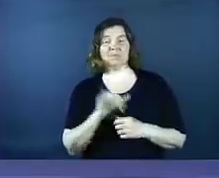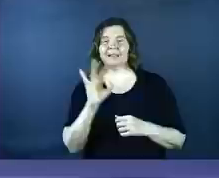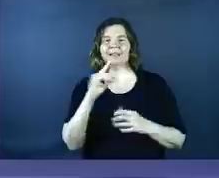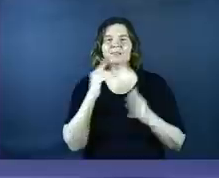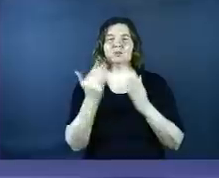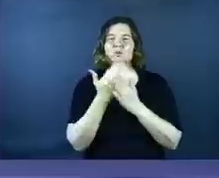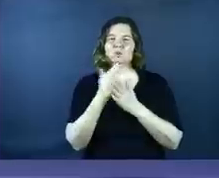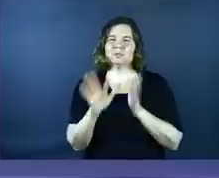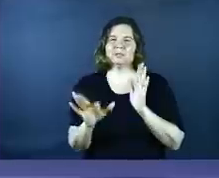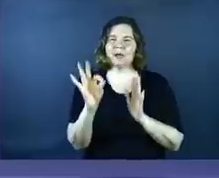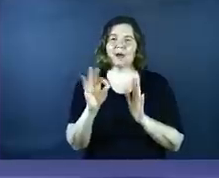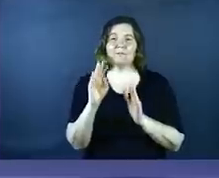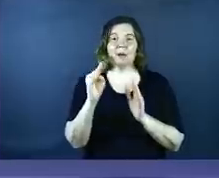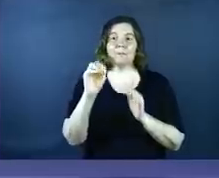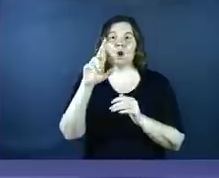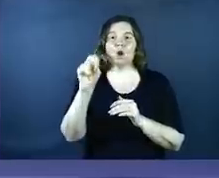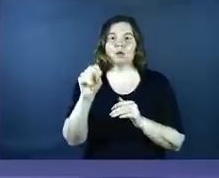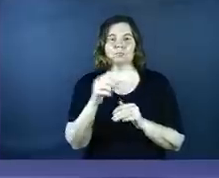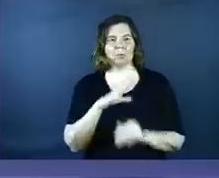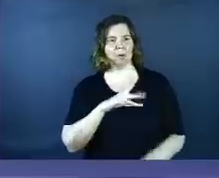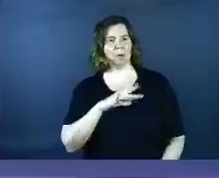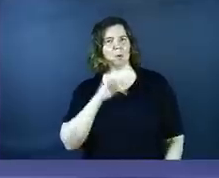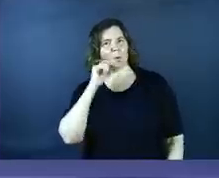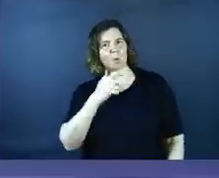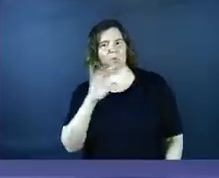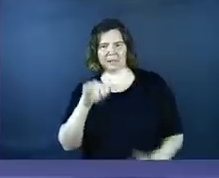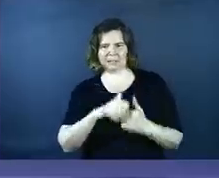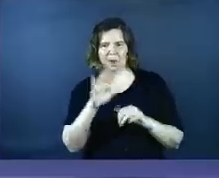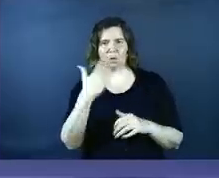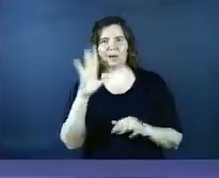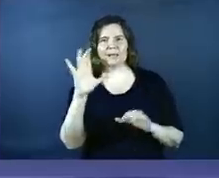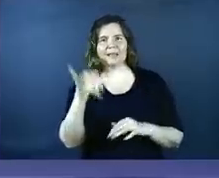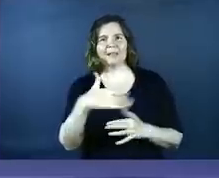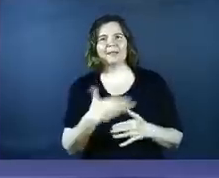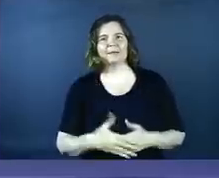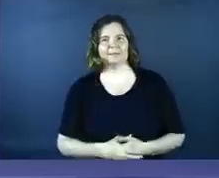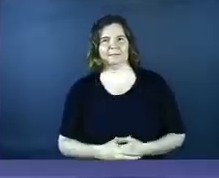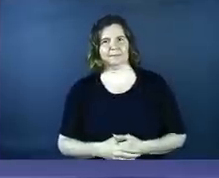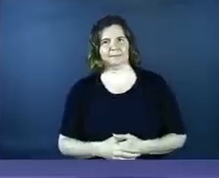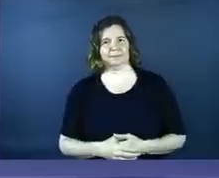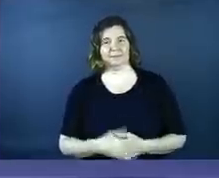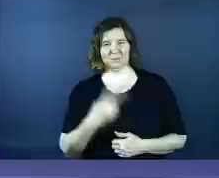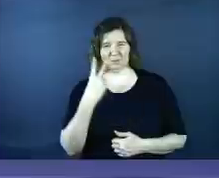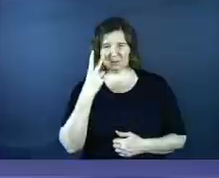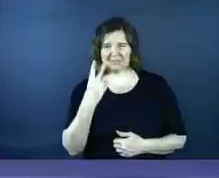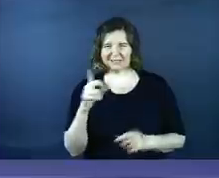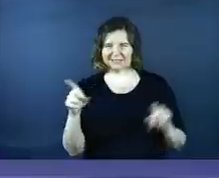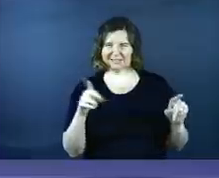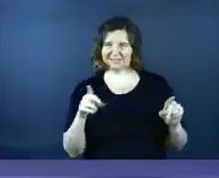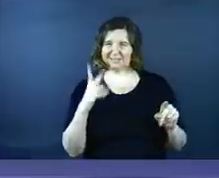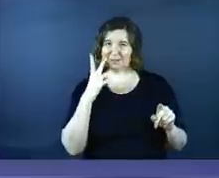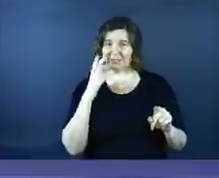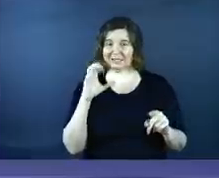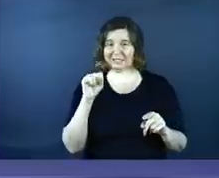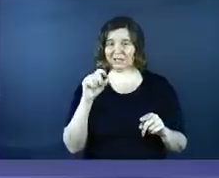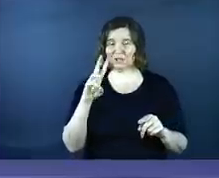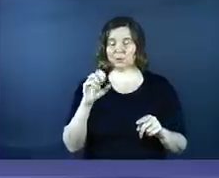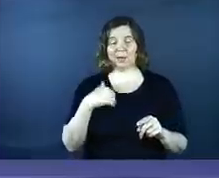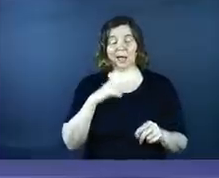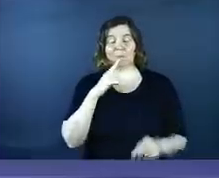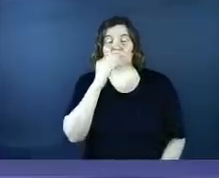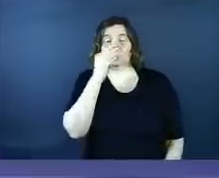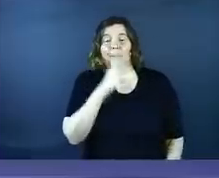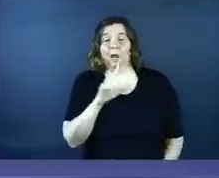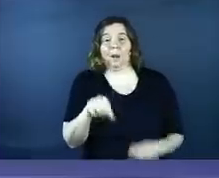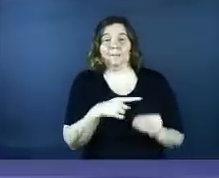a new discovery in Mars, cool. That's how God did that thing. Do you see? It's back to C.S. Lewis saying, I really don't